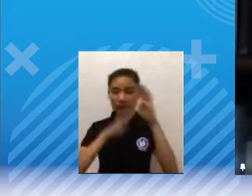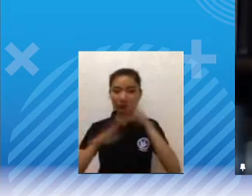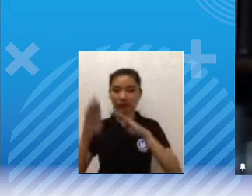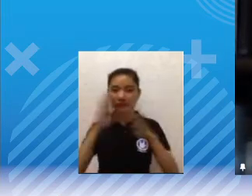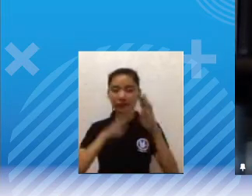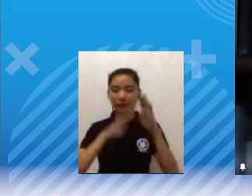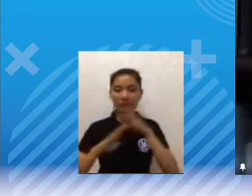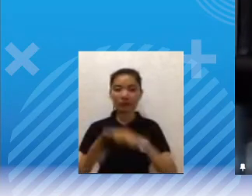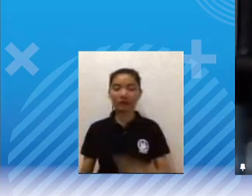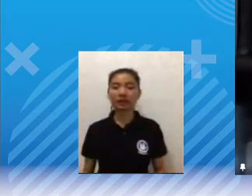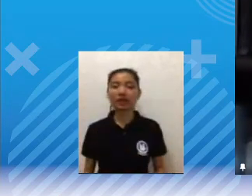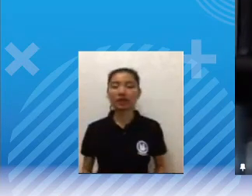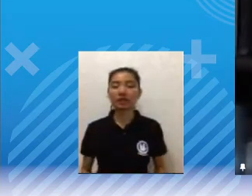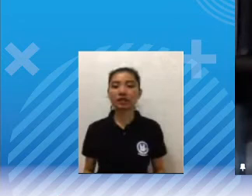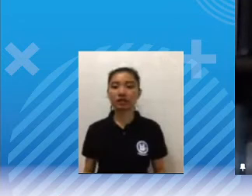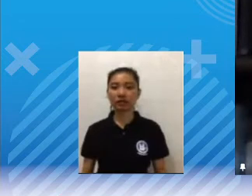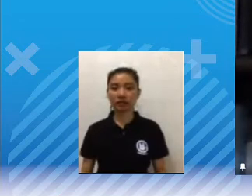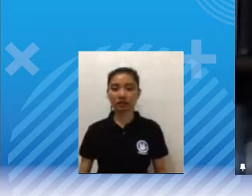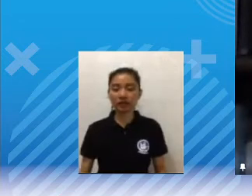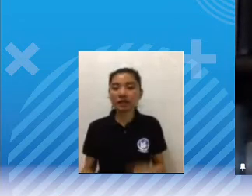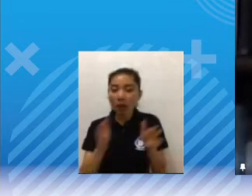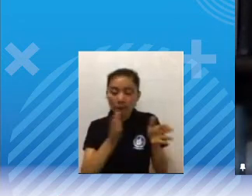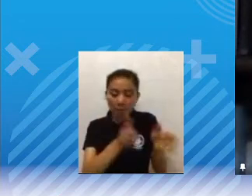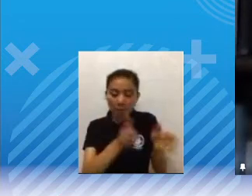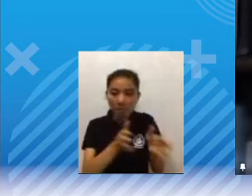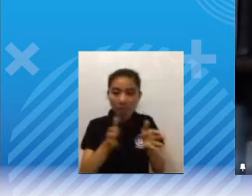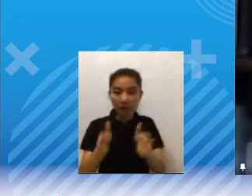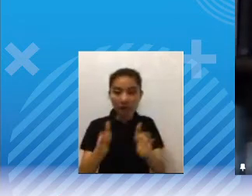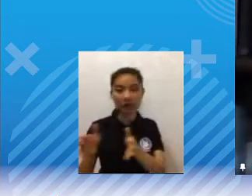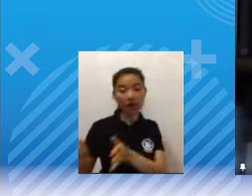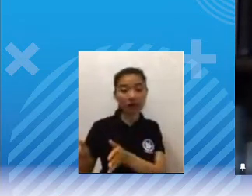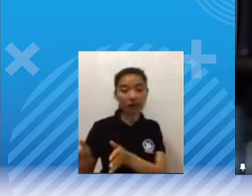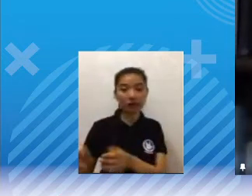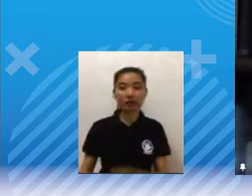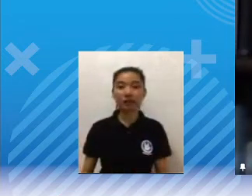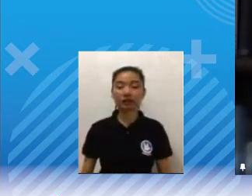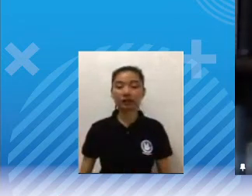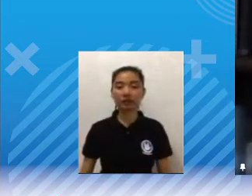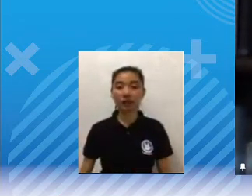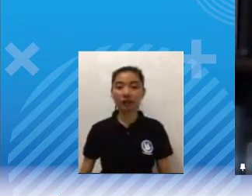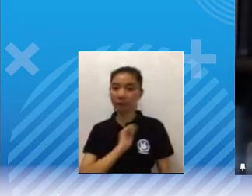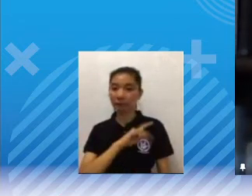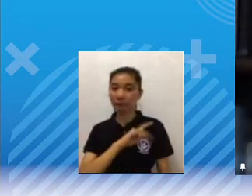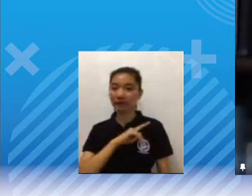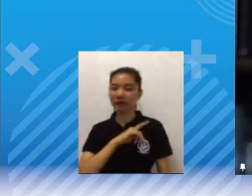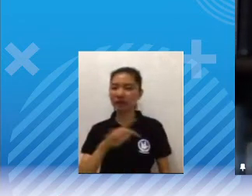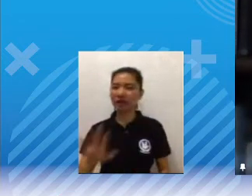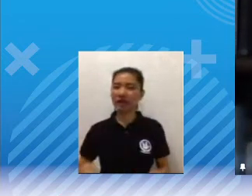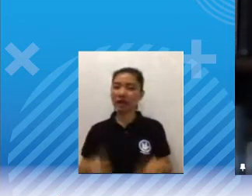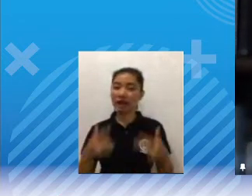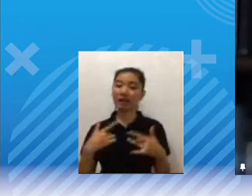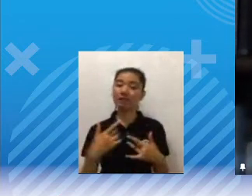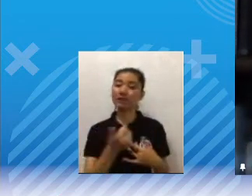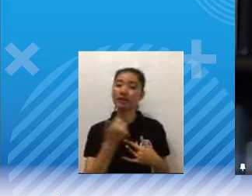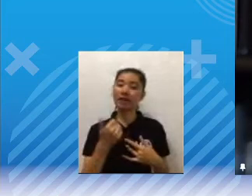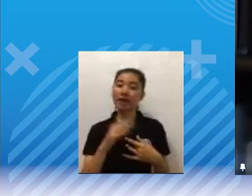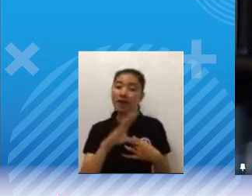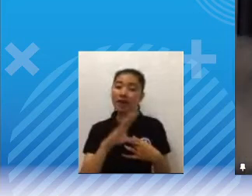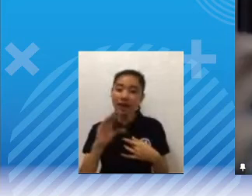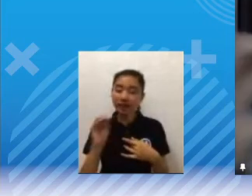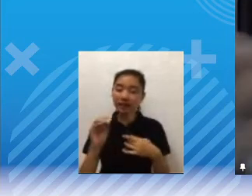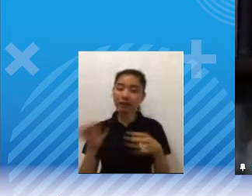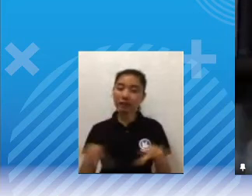between personal life and professional life. Pero it helps po kung napanood niyo po yung previous episode ng Research O'Clock